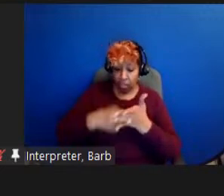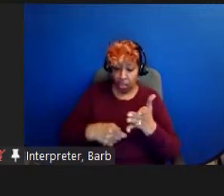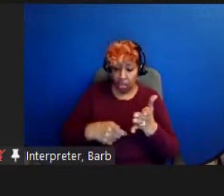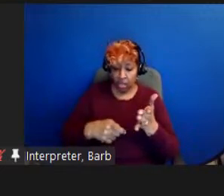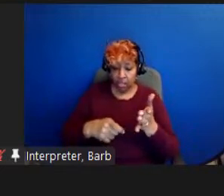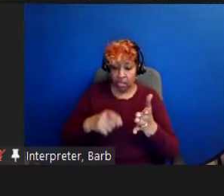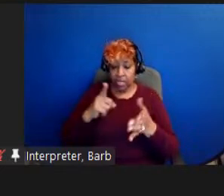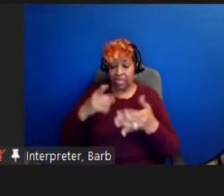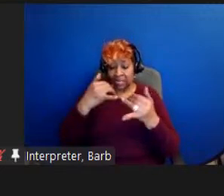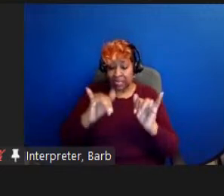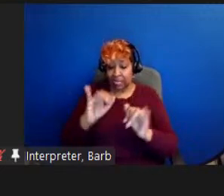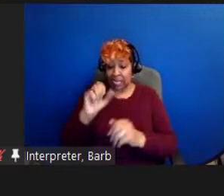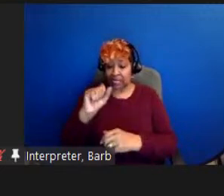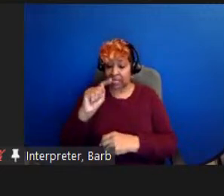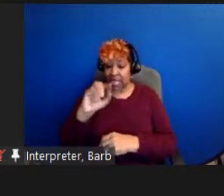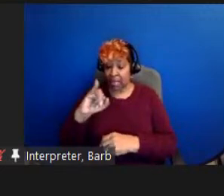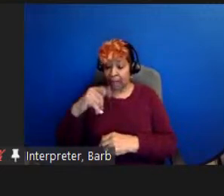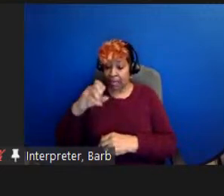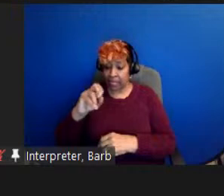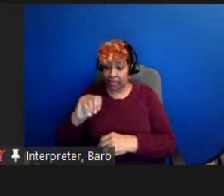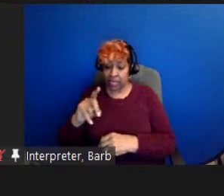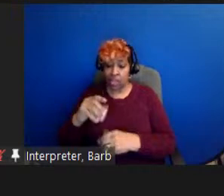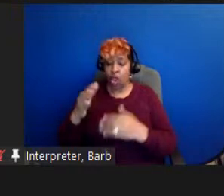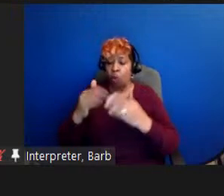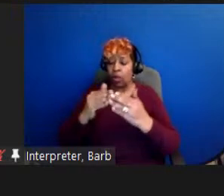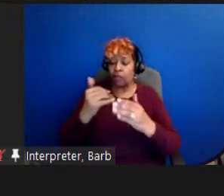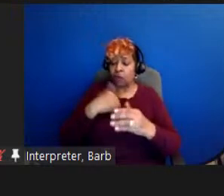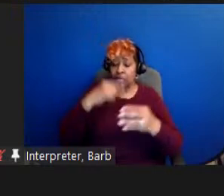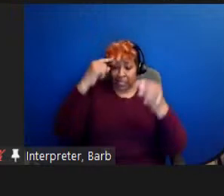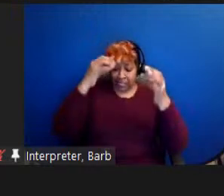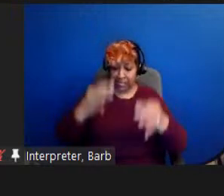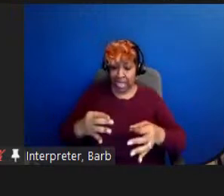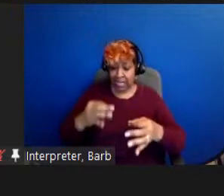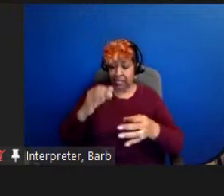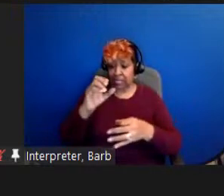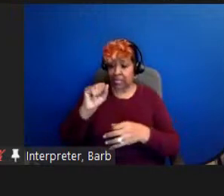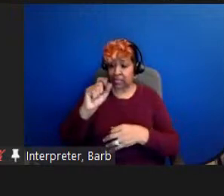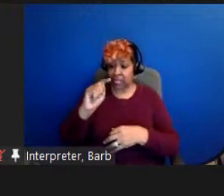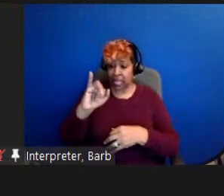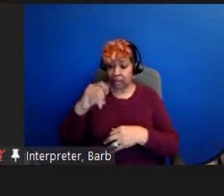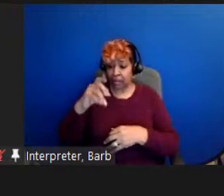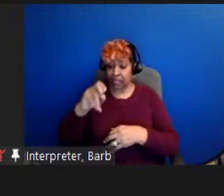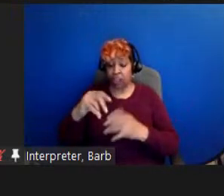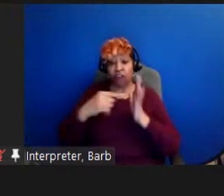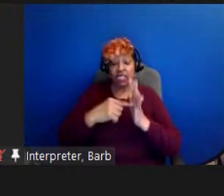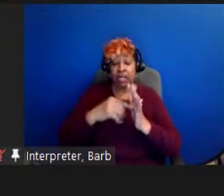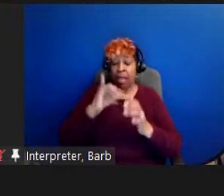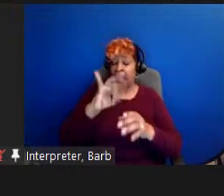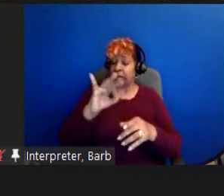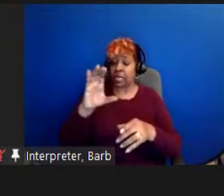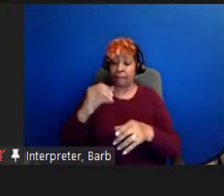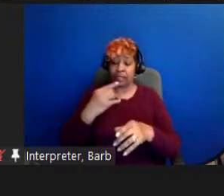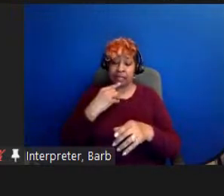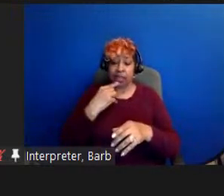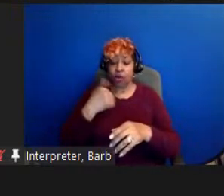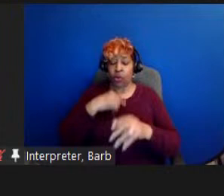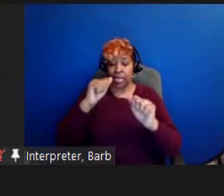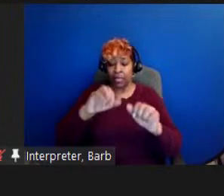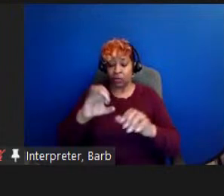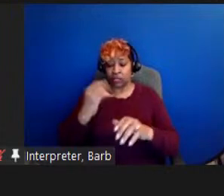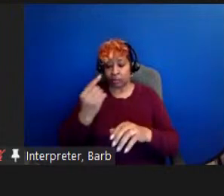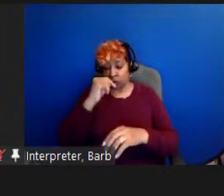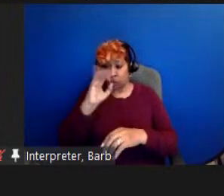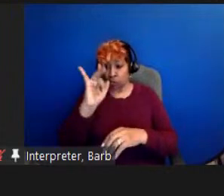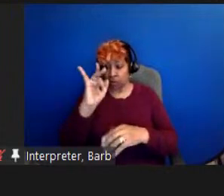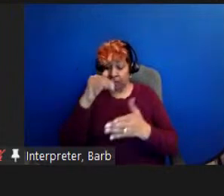still a stipend though. It won't go at whatever we decide is the stipend. So for example, if a company says we can do something for